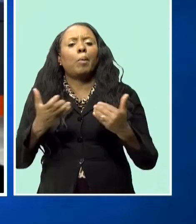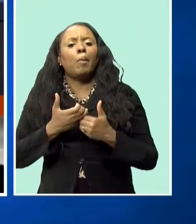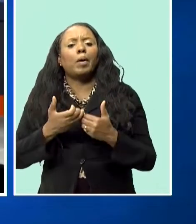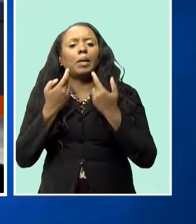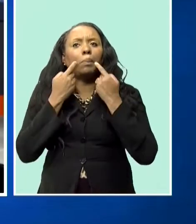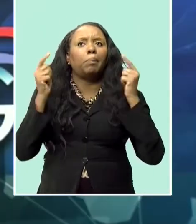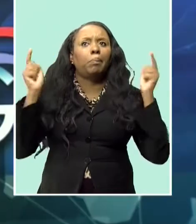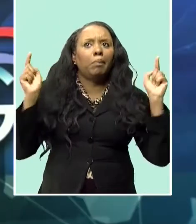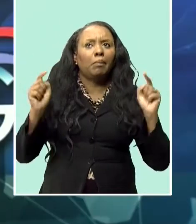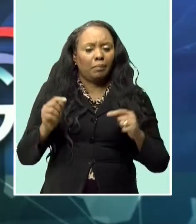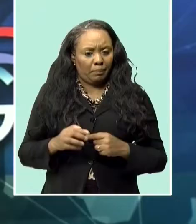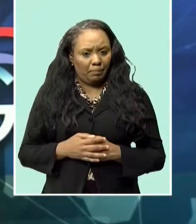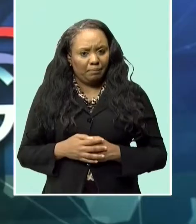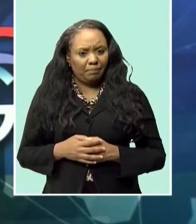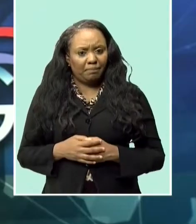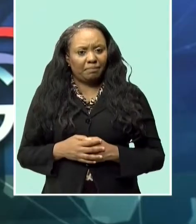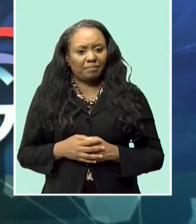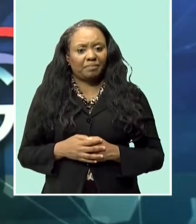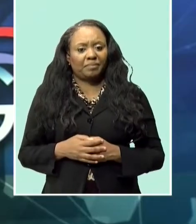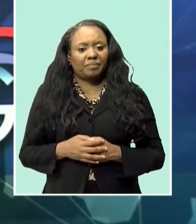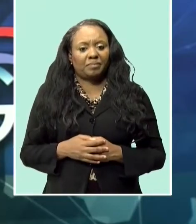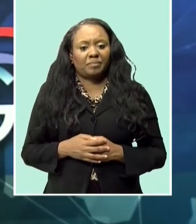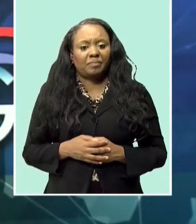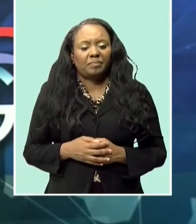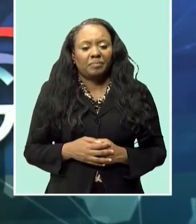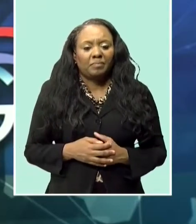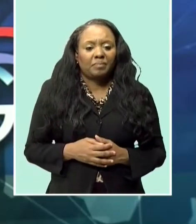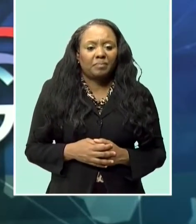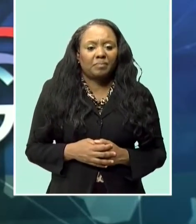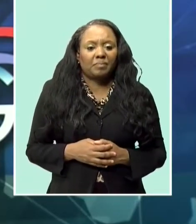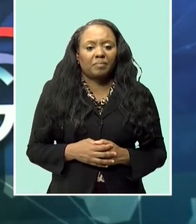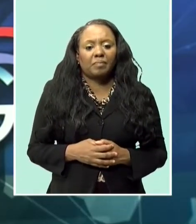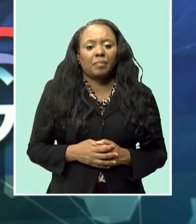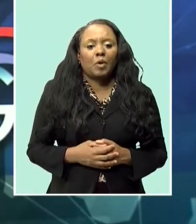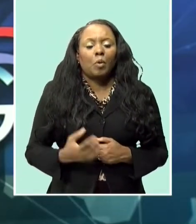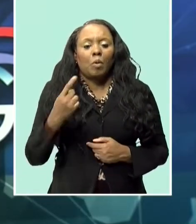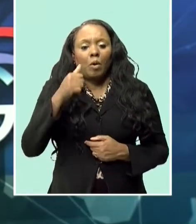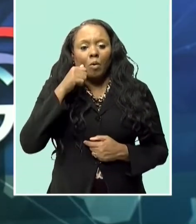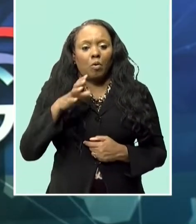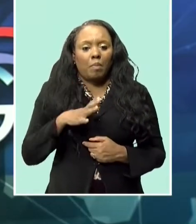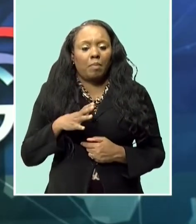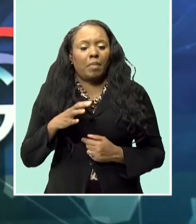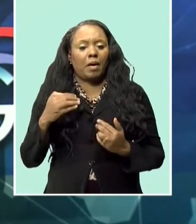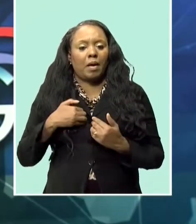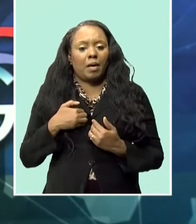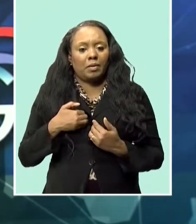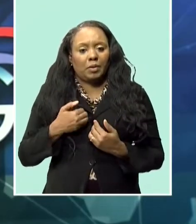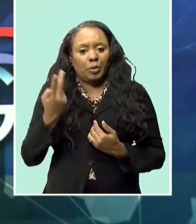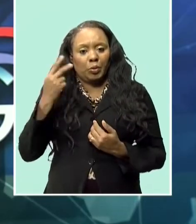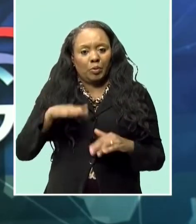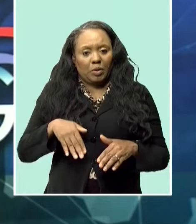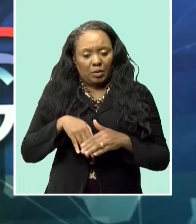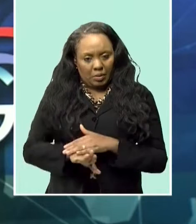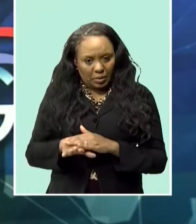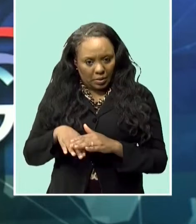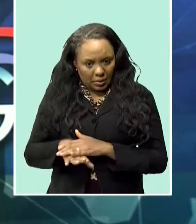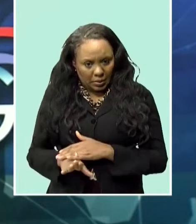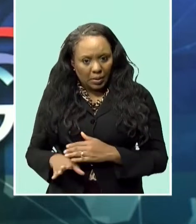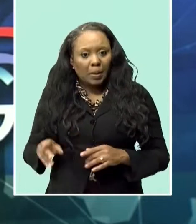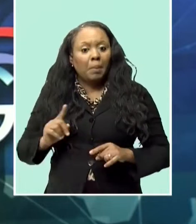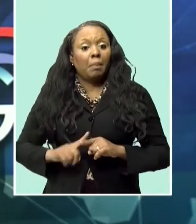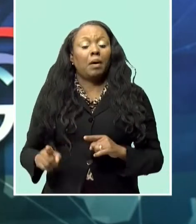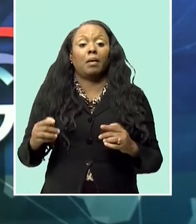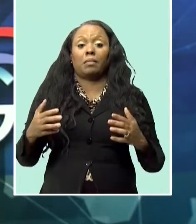there. She may only have biologically mothered two, but Marie Phillips, who celebrated her 100th birthday